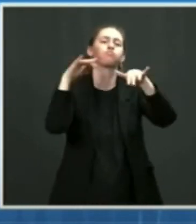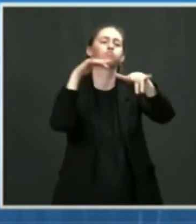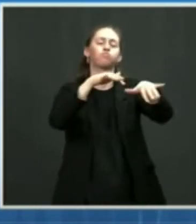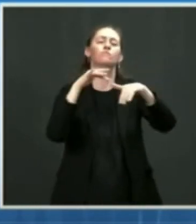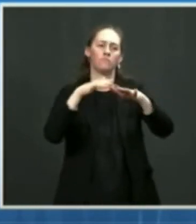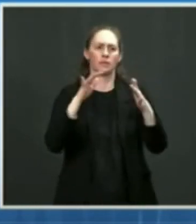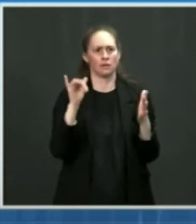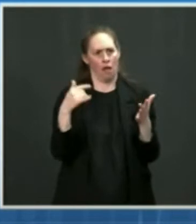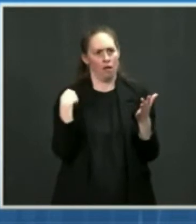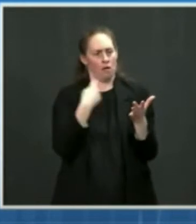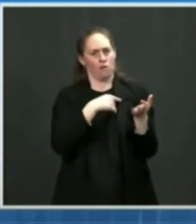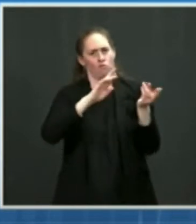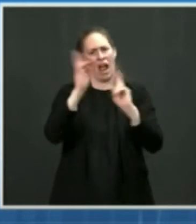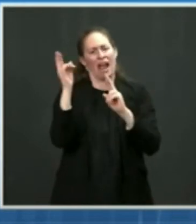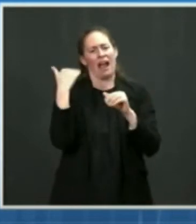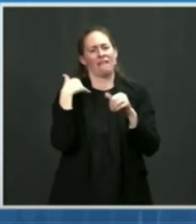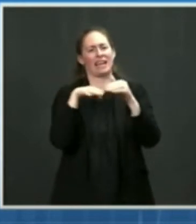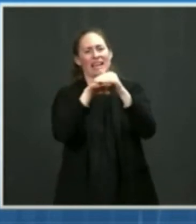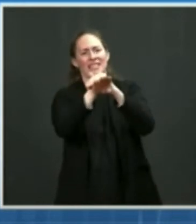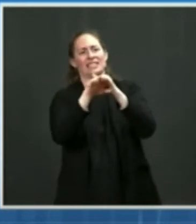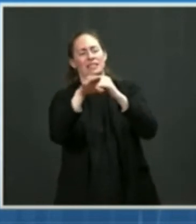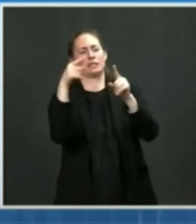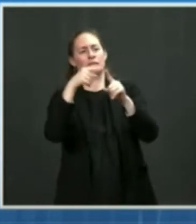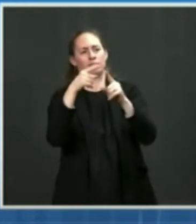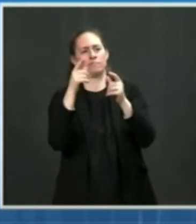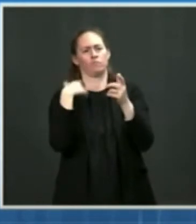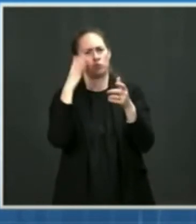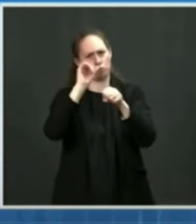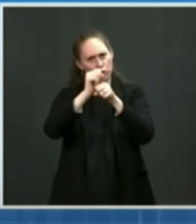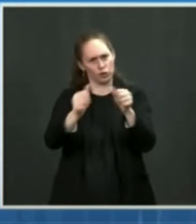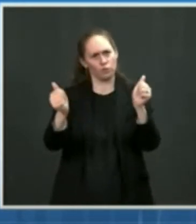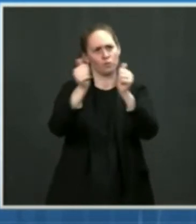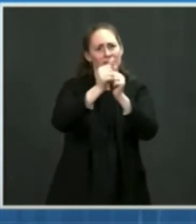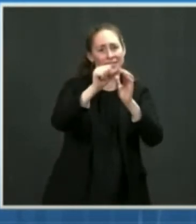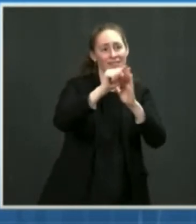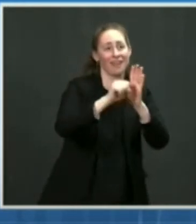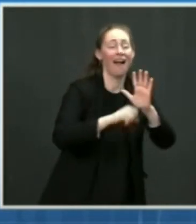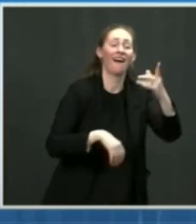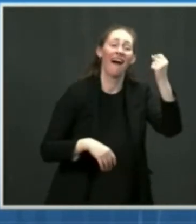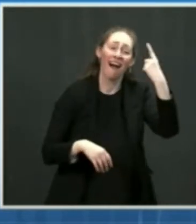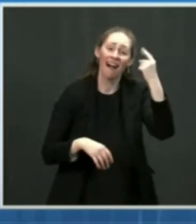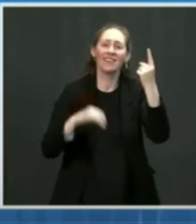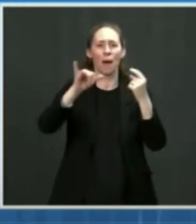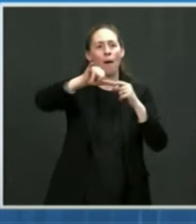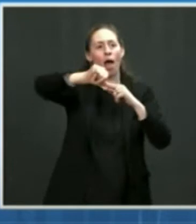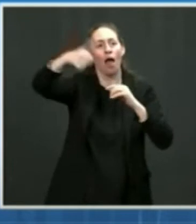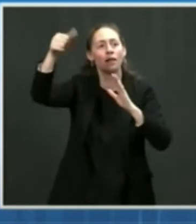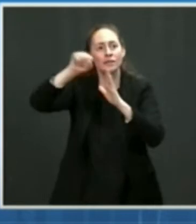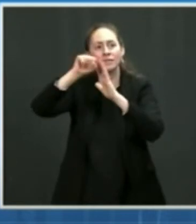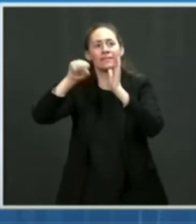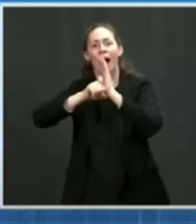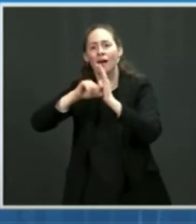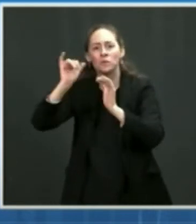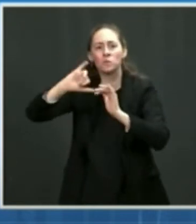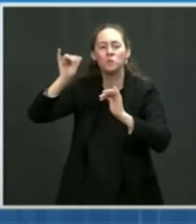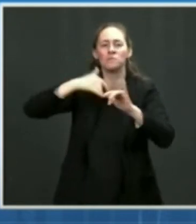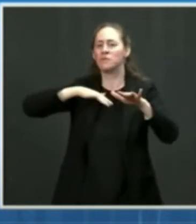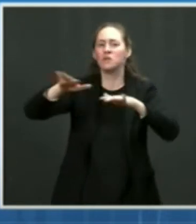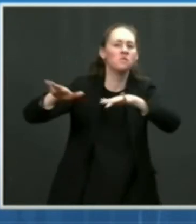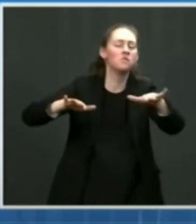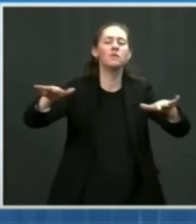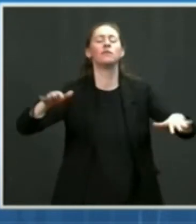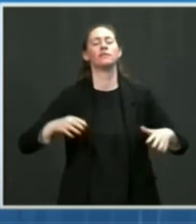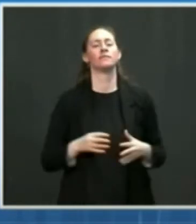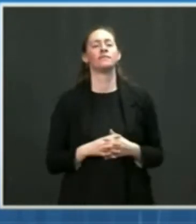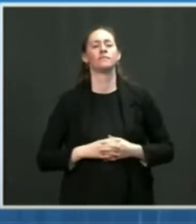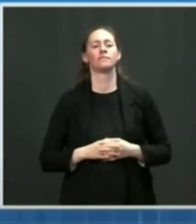vaccine in some parts of the state. So we're going to help work with the state and any state, quite frankly, to help the rebalancing, which occurs in a situation